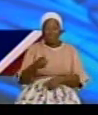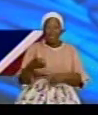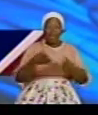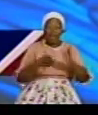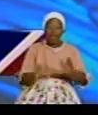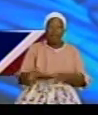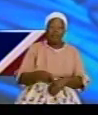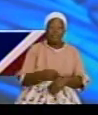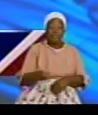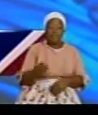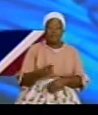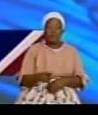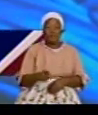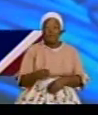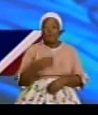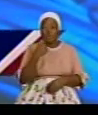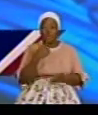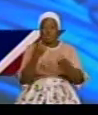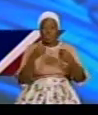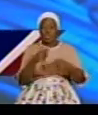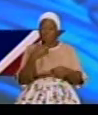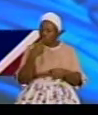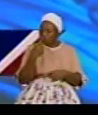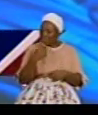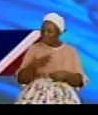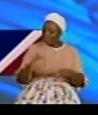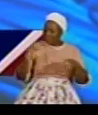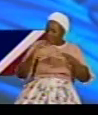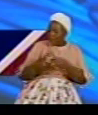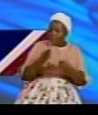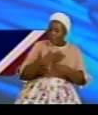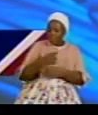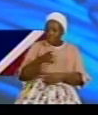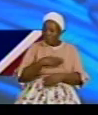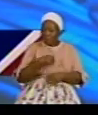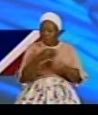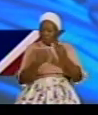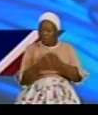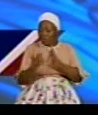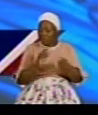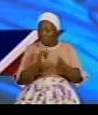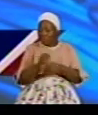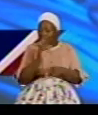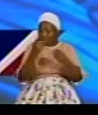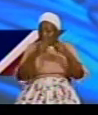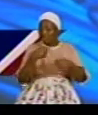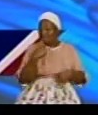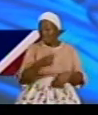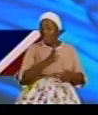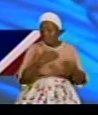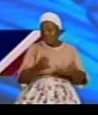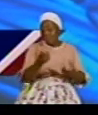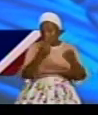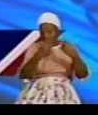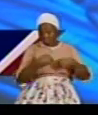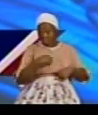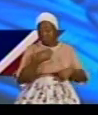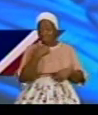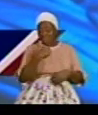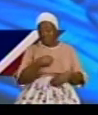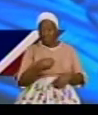the link between you and the Pharisees that came to tell you, and you are telling me that